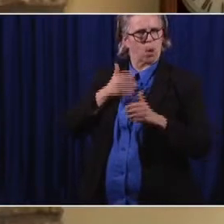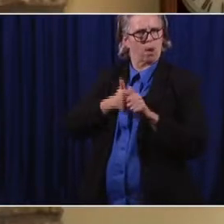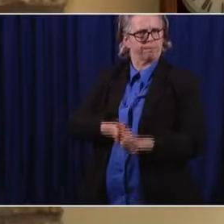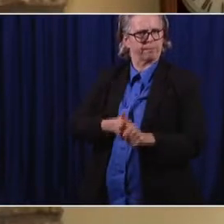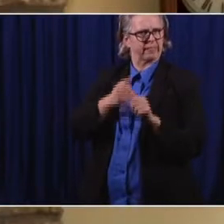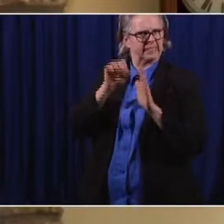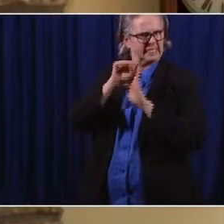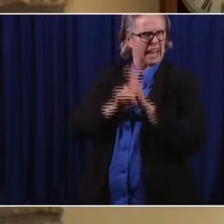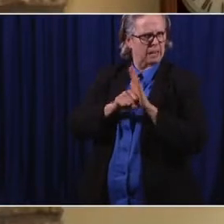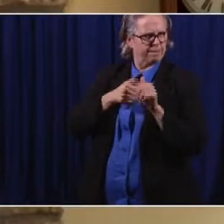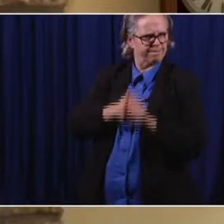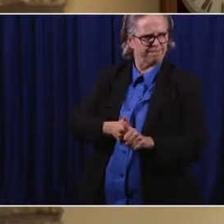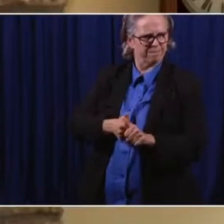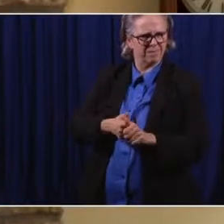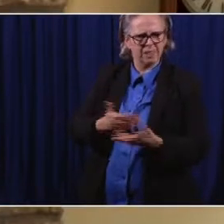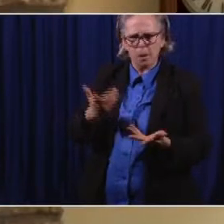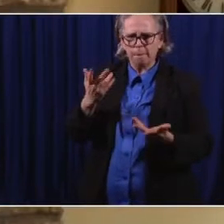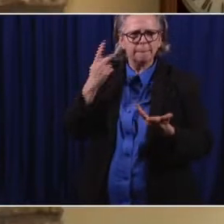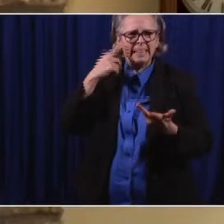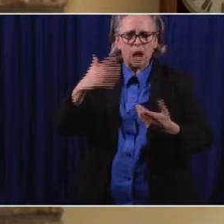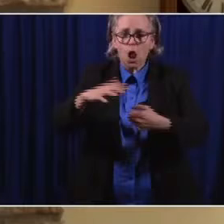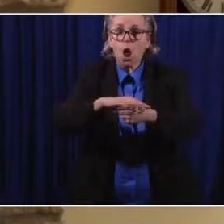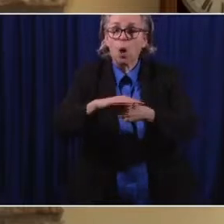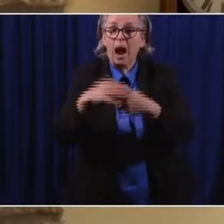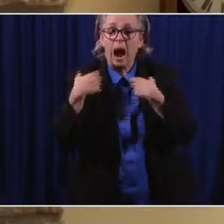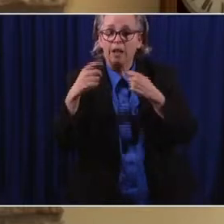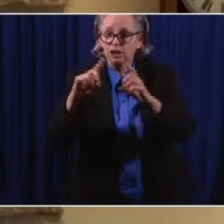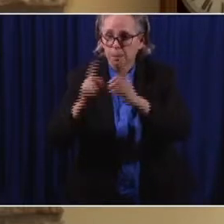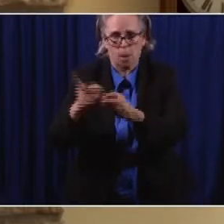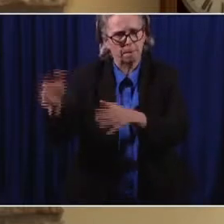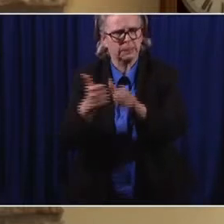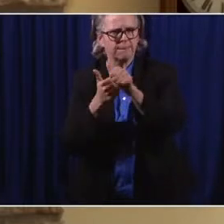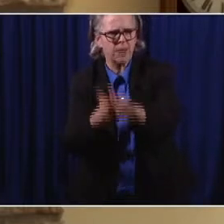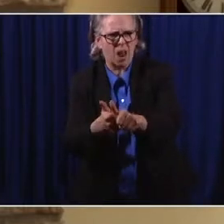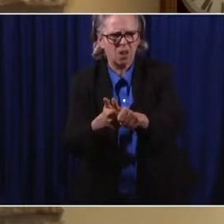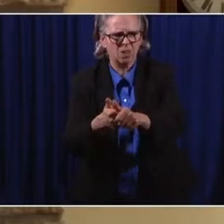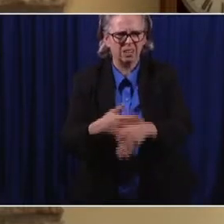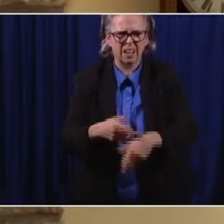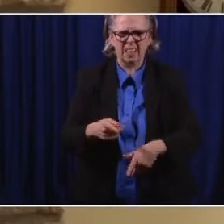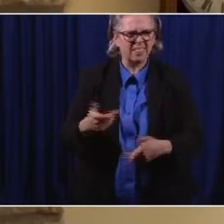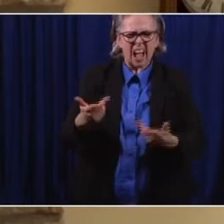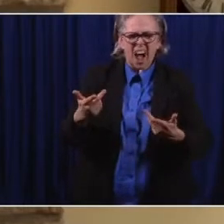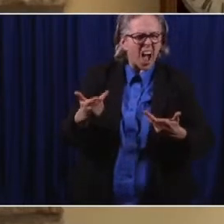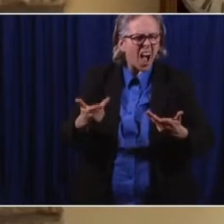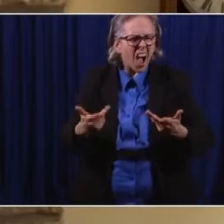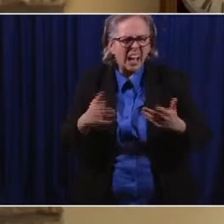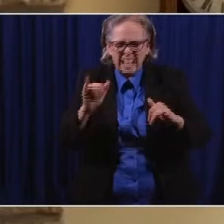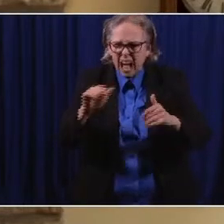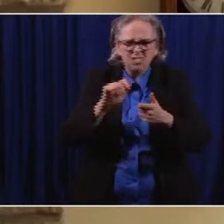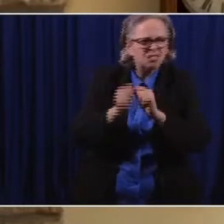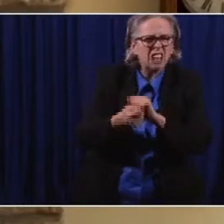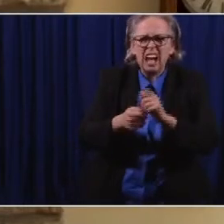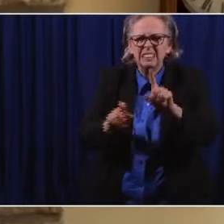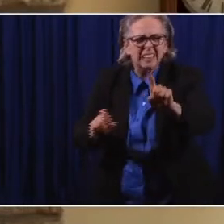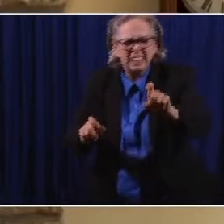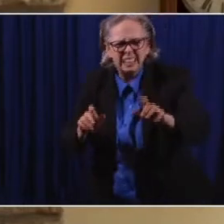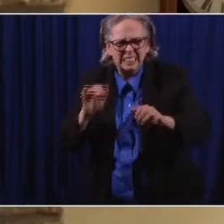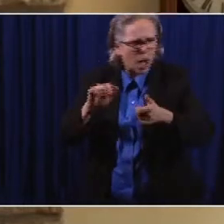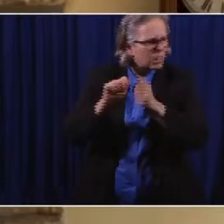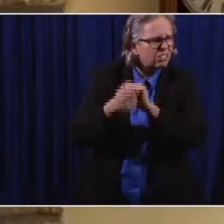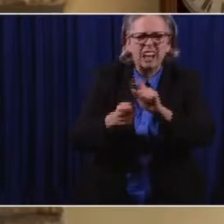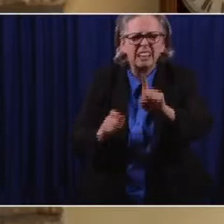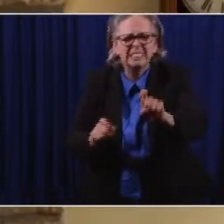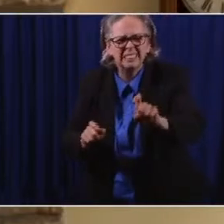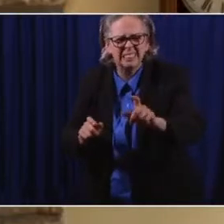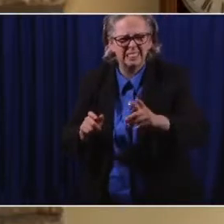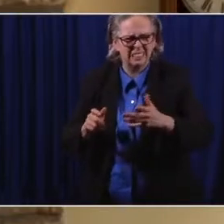health departments, and saying, can't we change those? What do you do about the student, who is sitting by